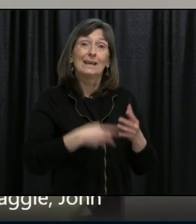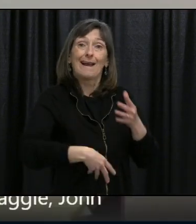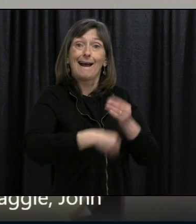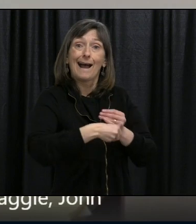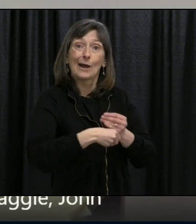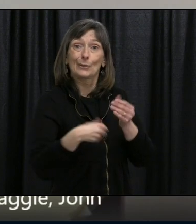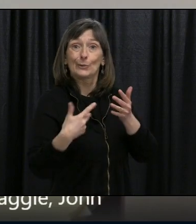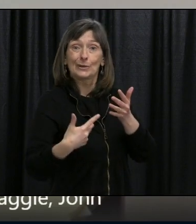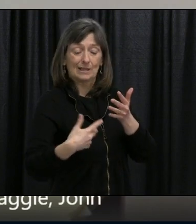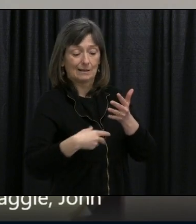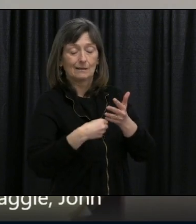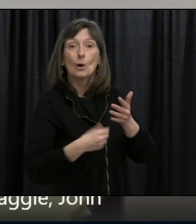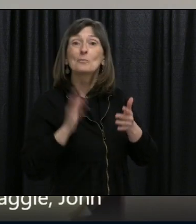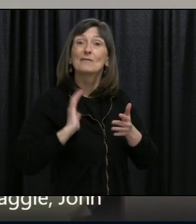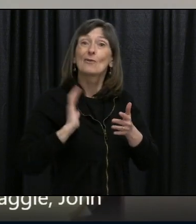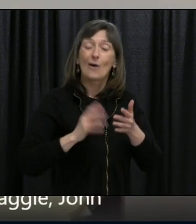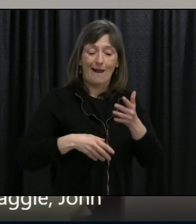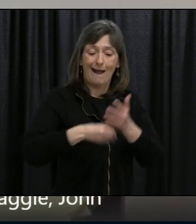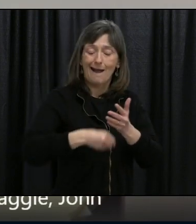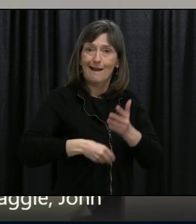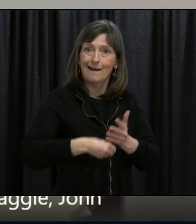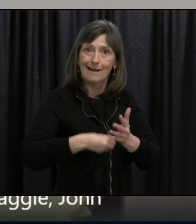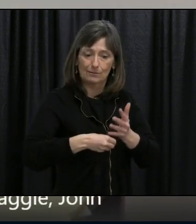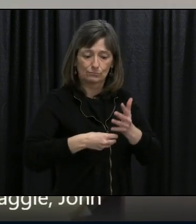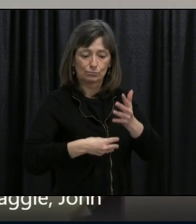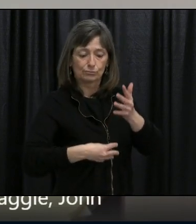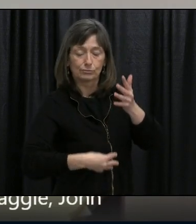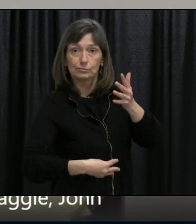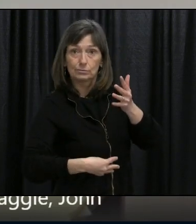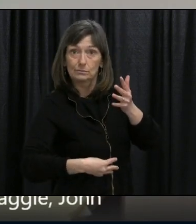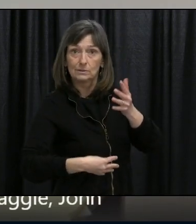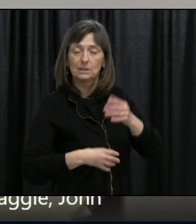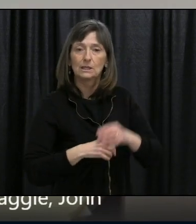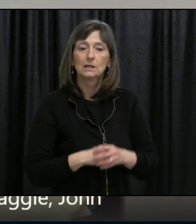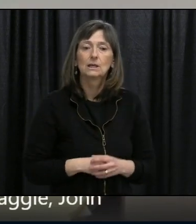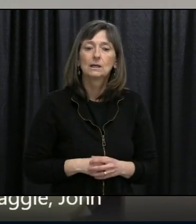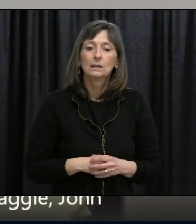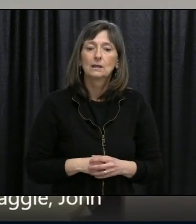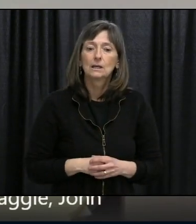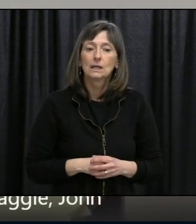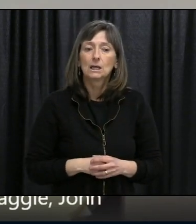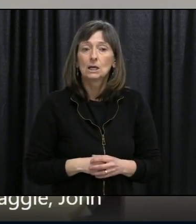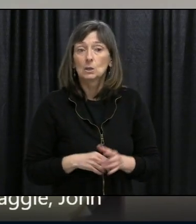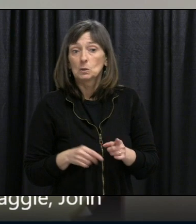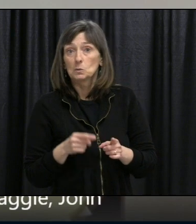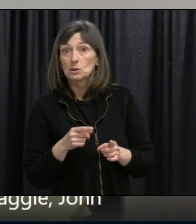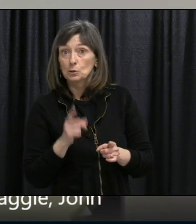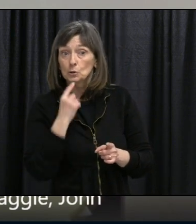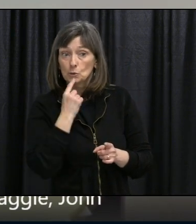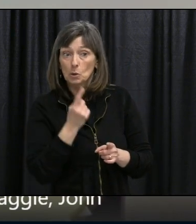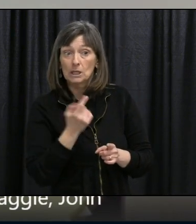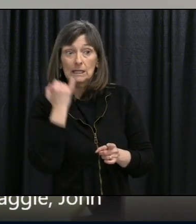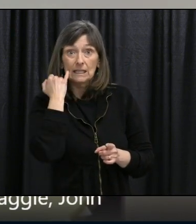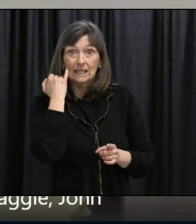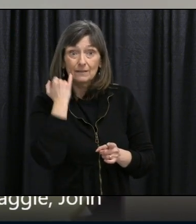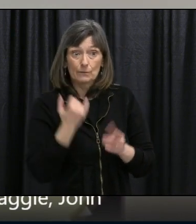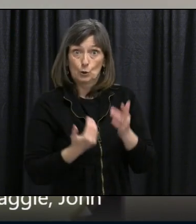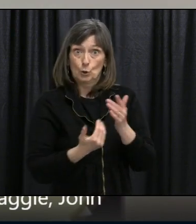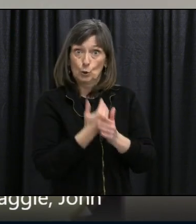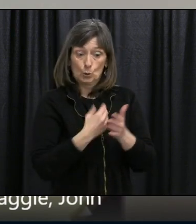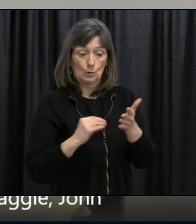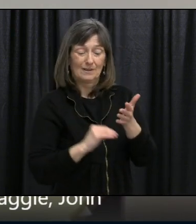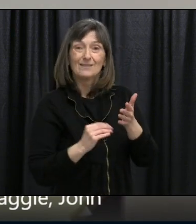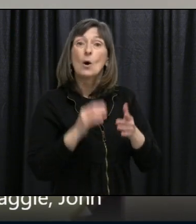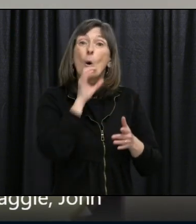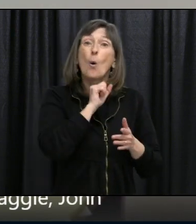criteria on previous occasions, we have said to people who may have had a symptom on the new list that wasn't